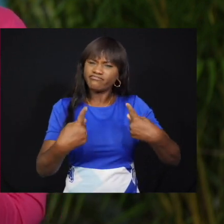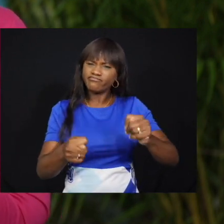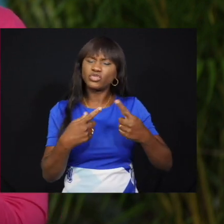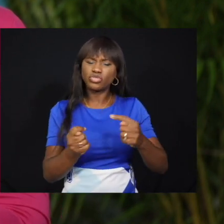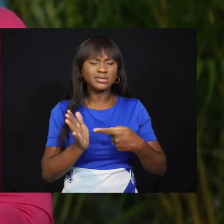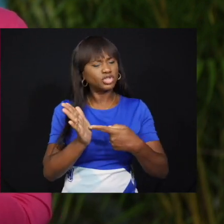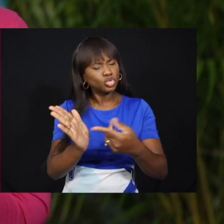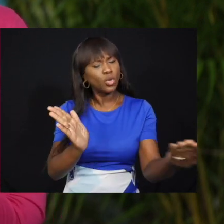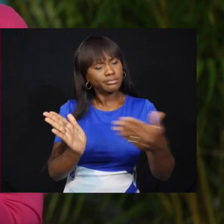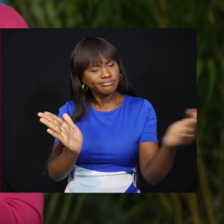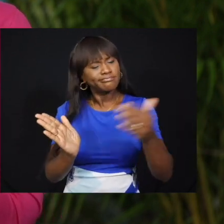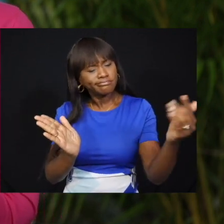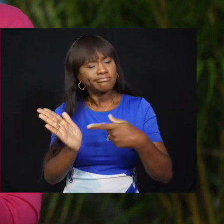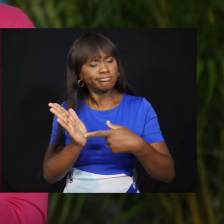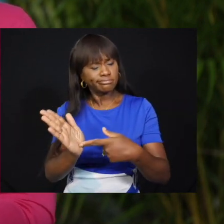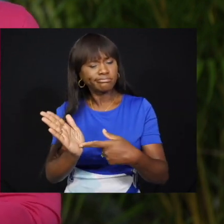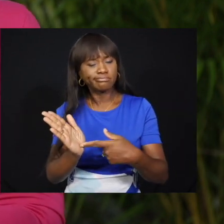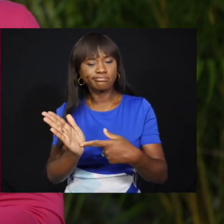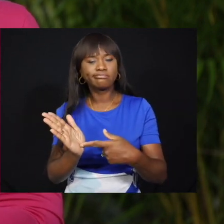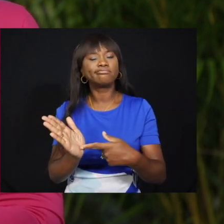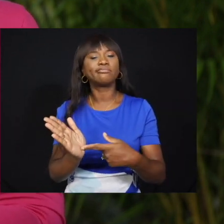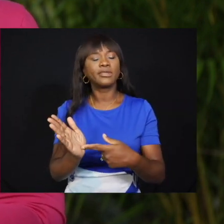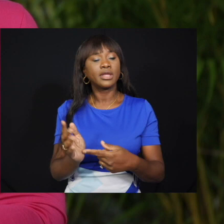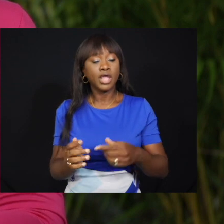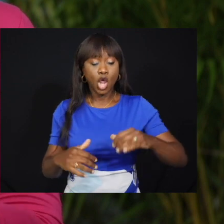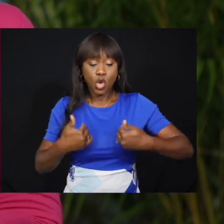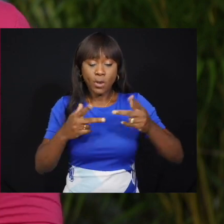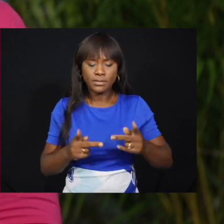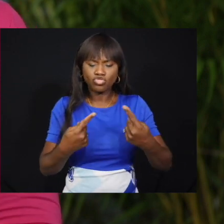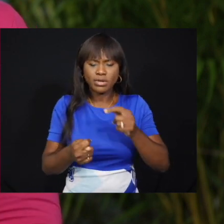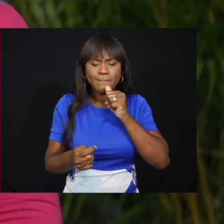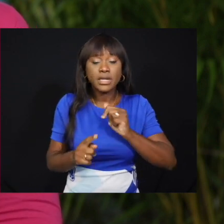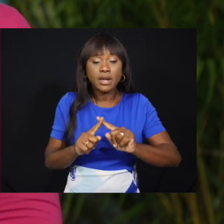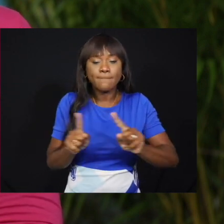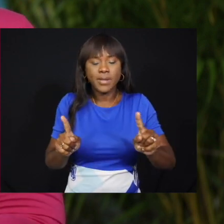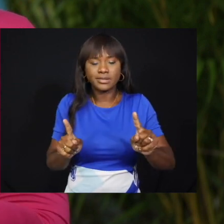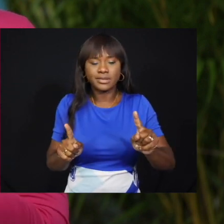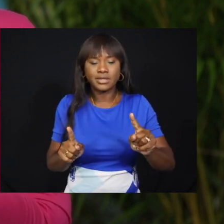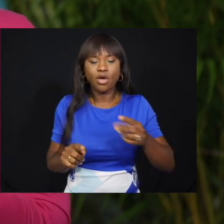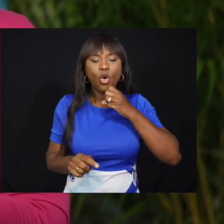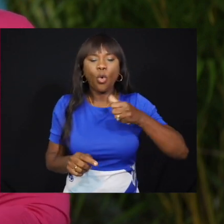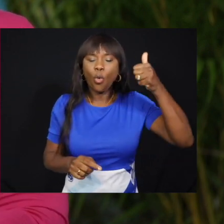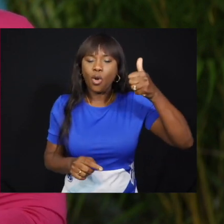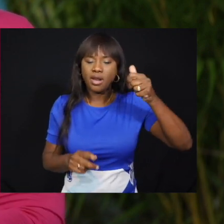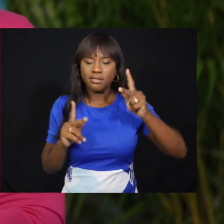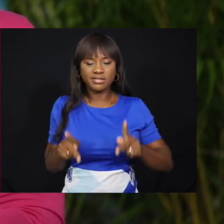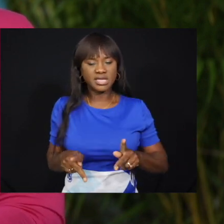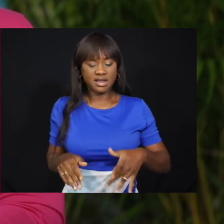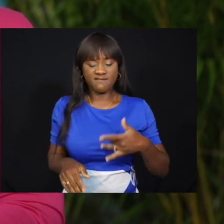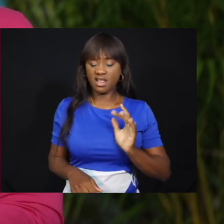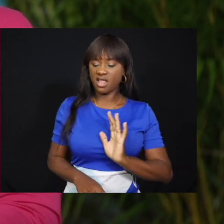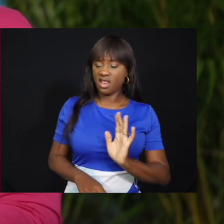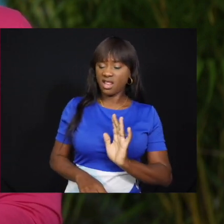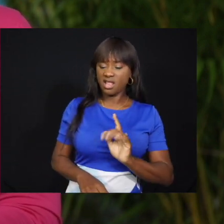who is trying to show you and bring you into it is trying to be patient, they have this resistance from